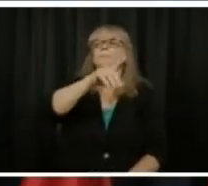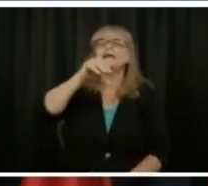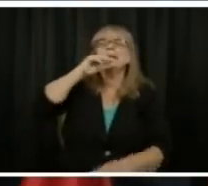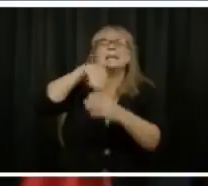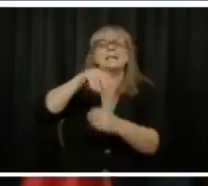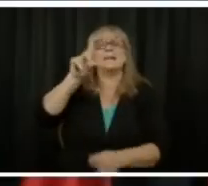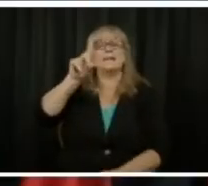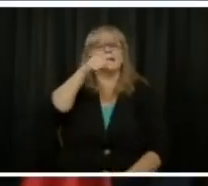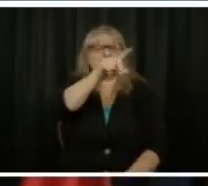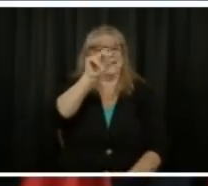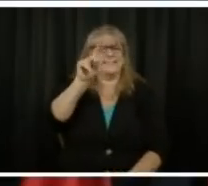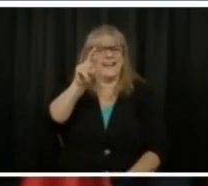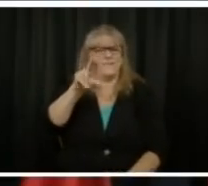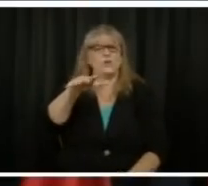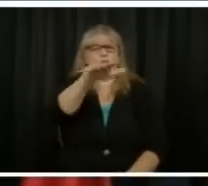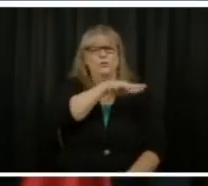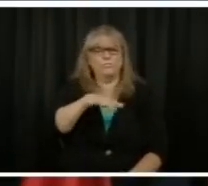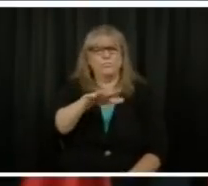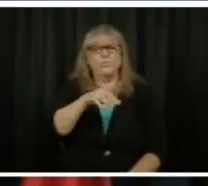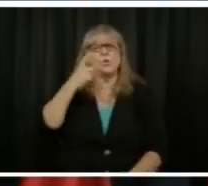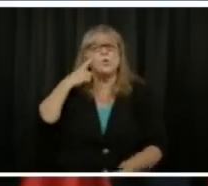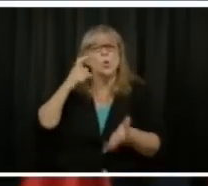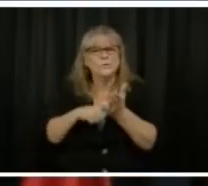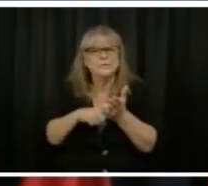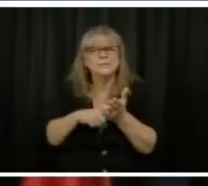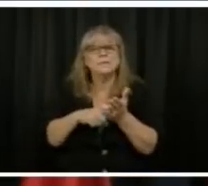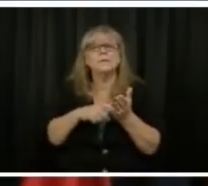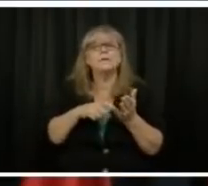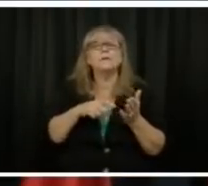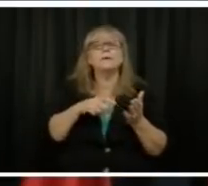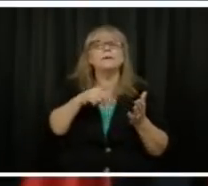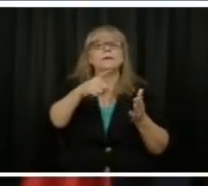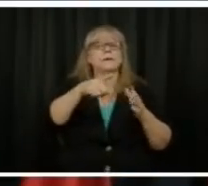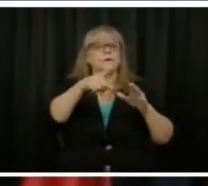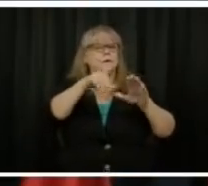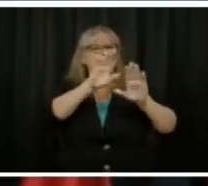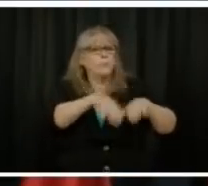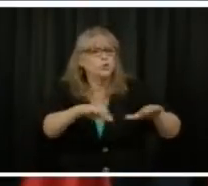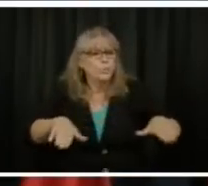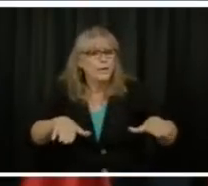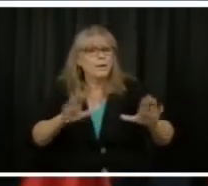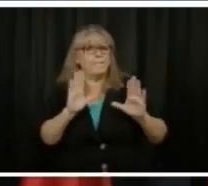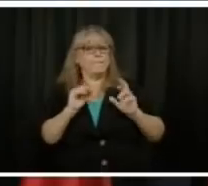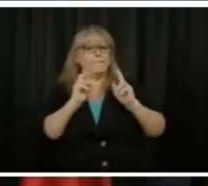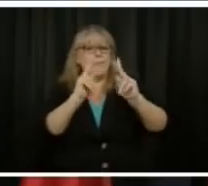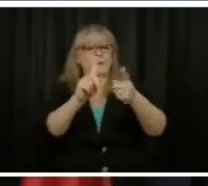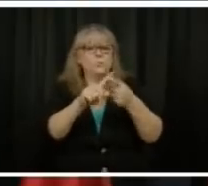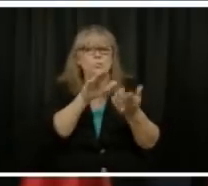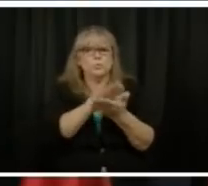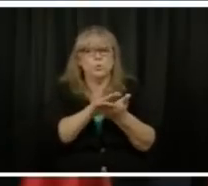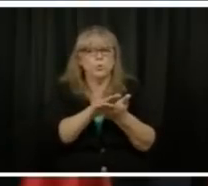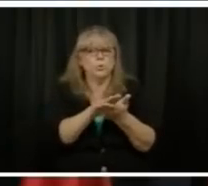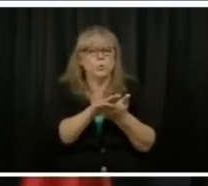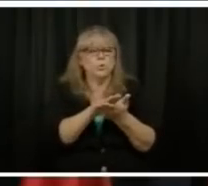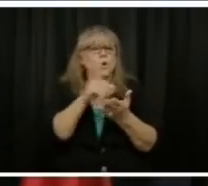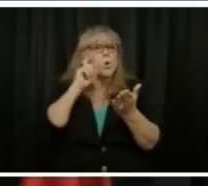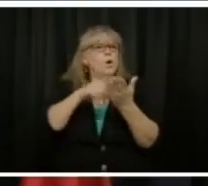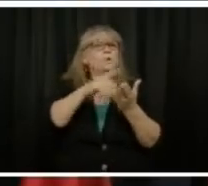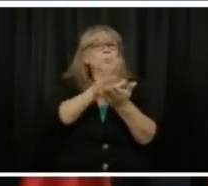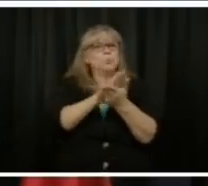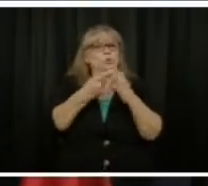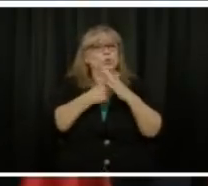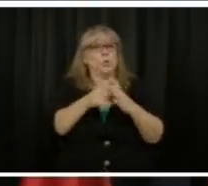options for people to go back to school, whether it's starting late or starting online exclusively and reevaluating. But based